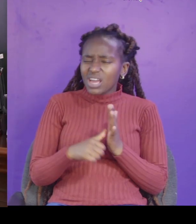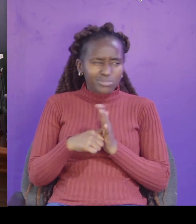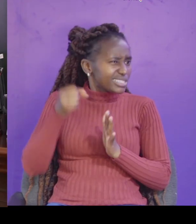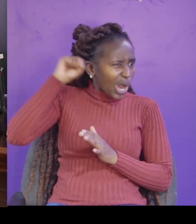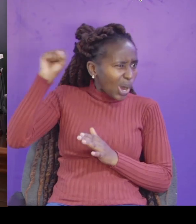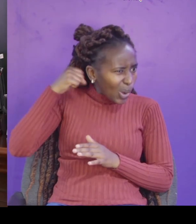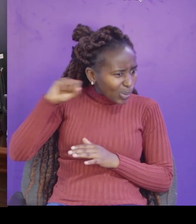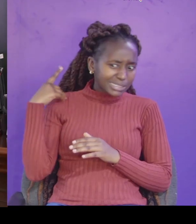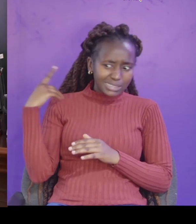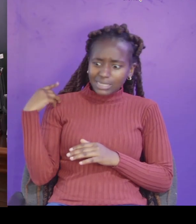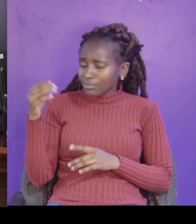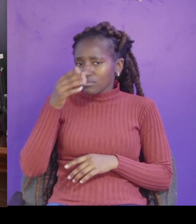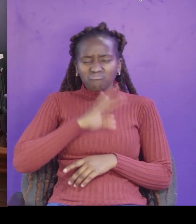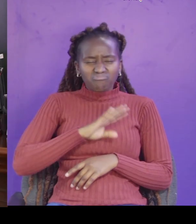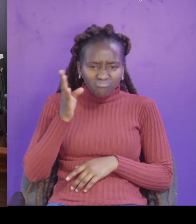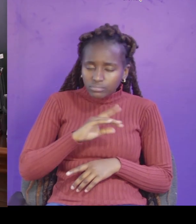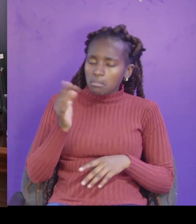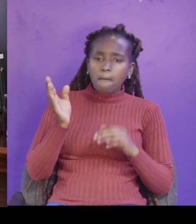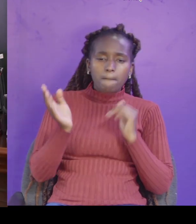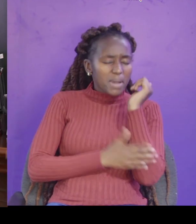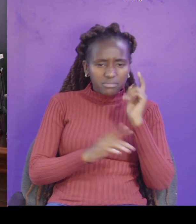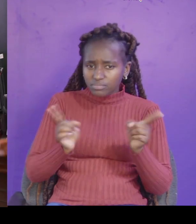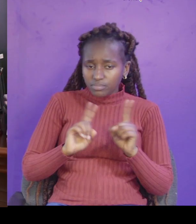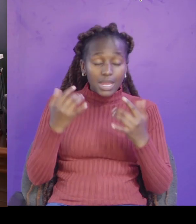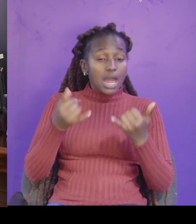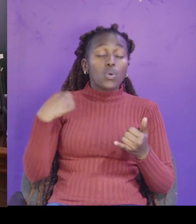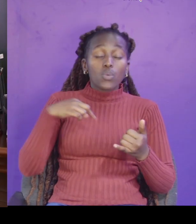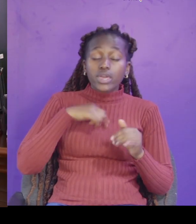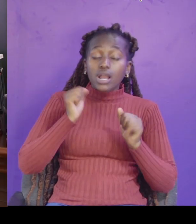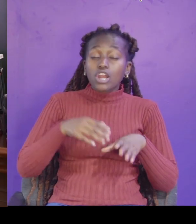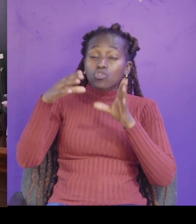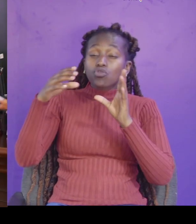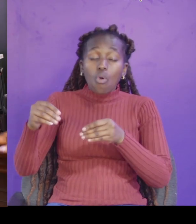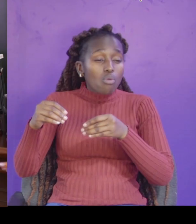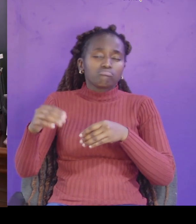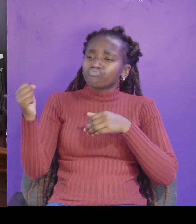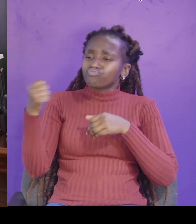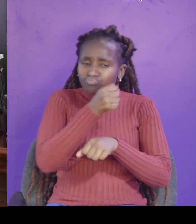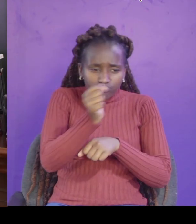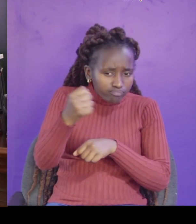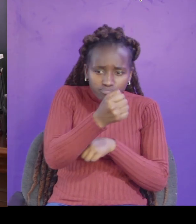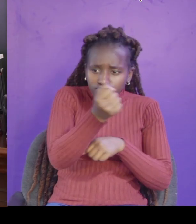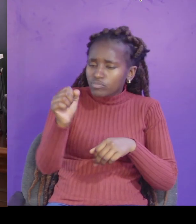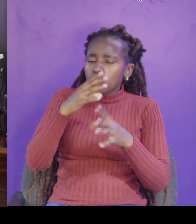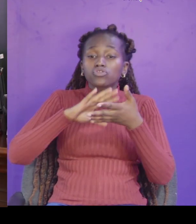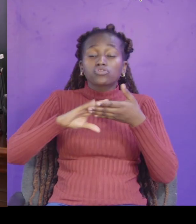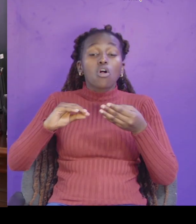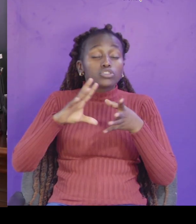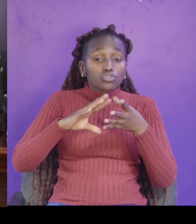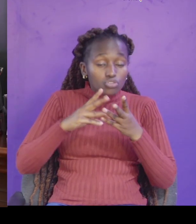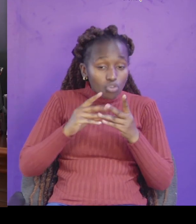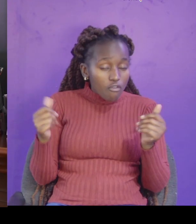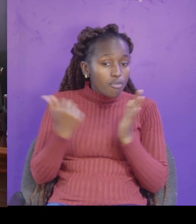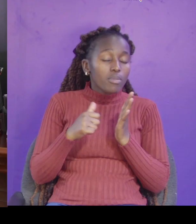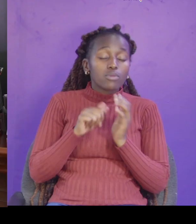up in the morning, come to this office, go to the field, trying to solve the problems. And I feel that government officers should not be in